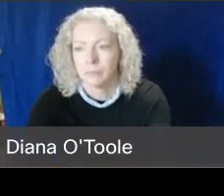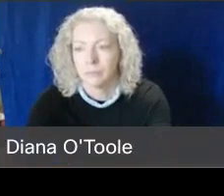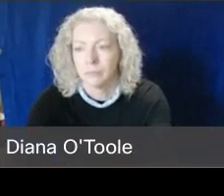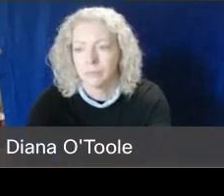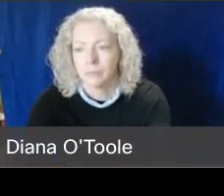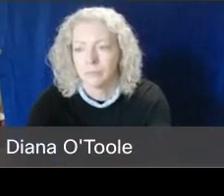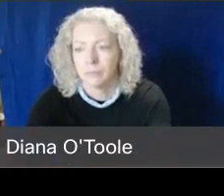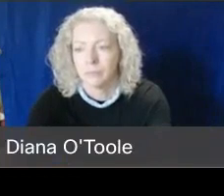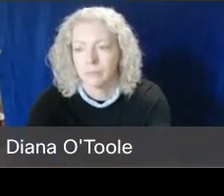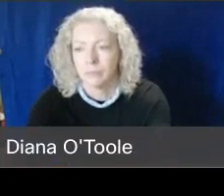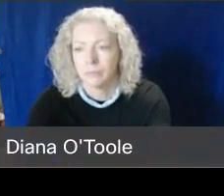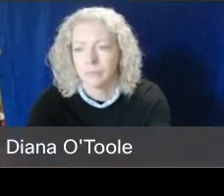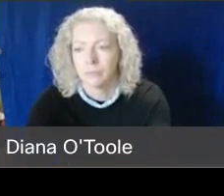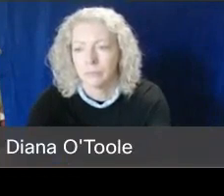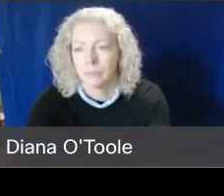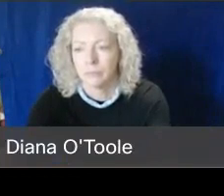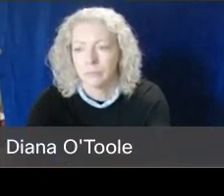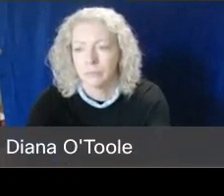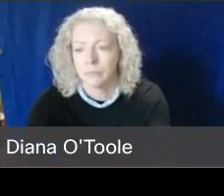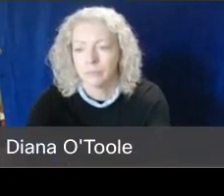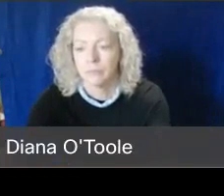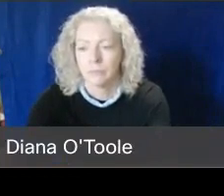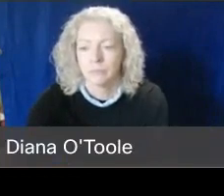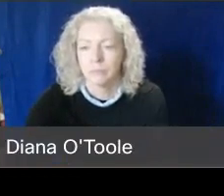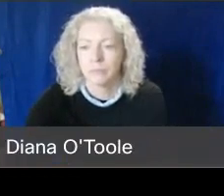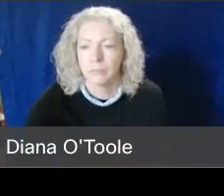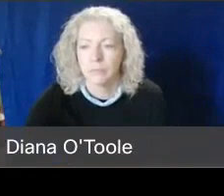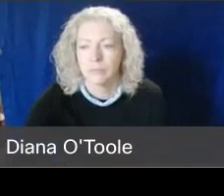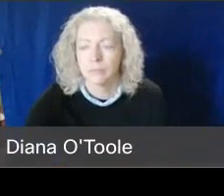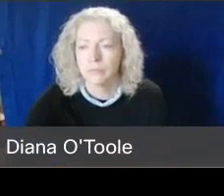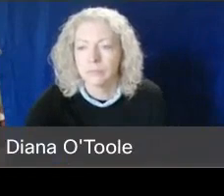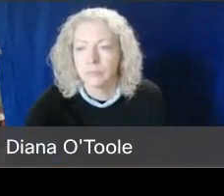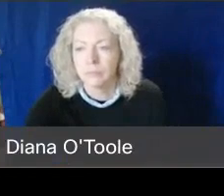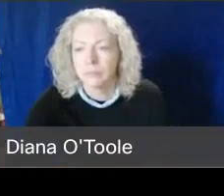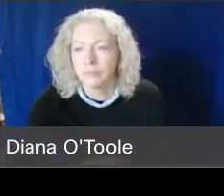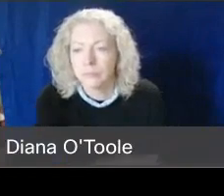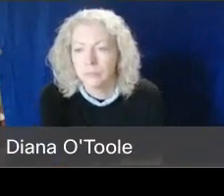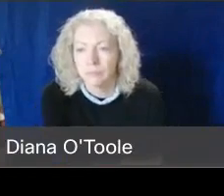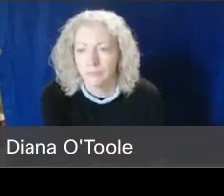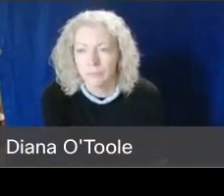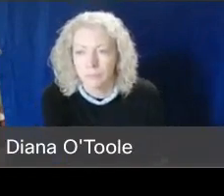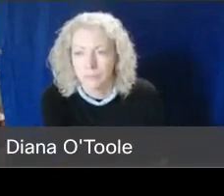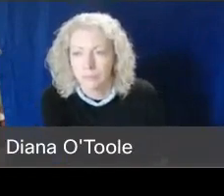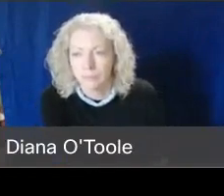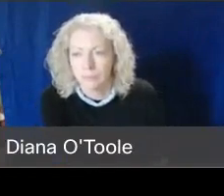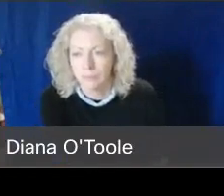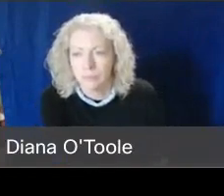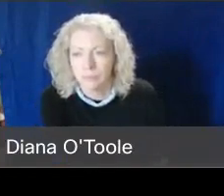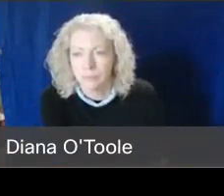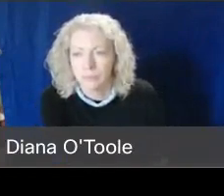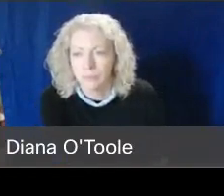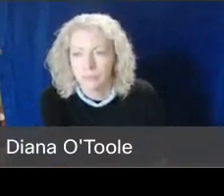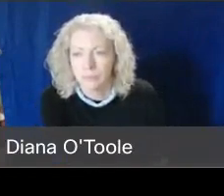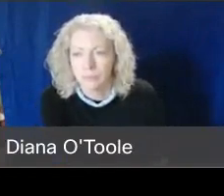One question we had earlier was, how are our enrollment figures tracking with our fellow colleges across